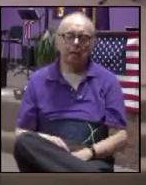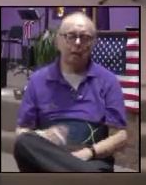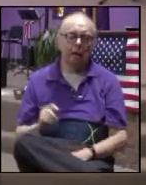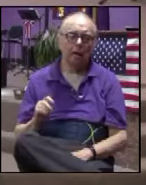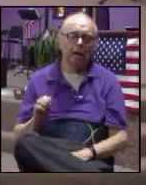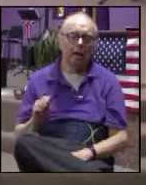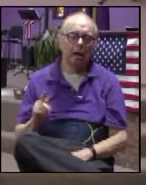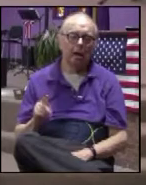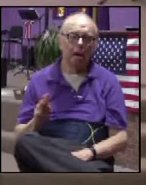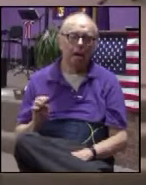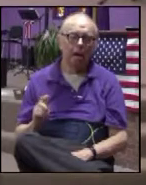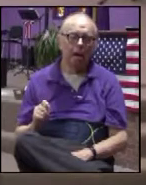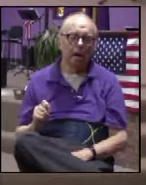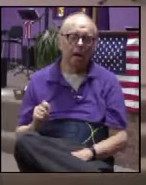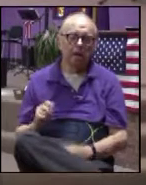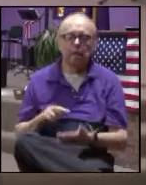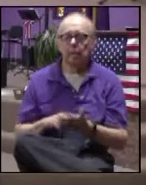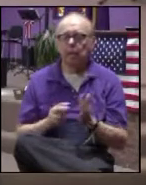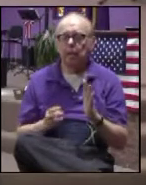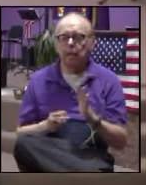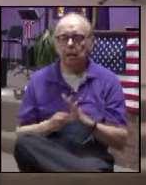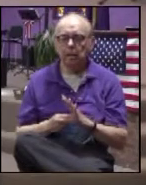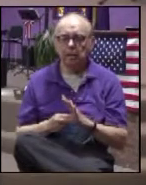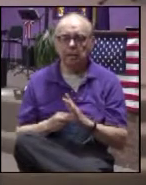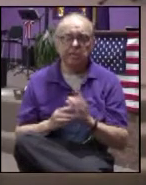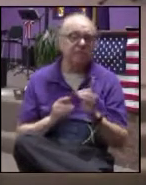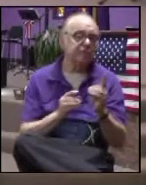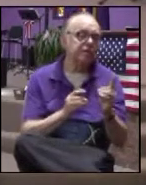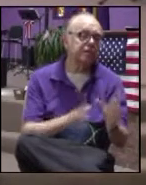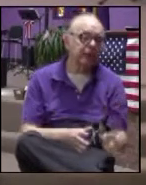Talmud means disciple.